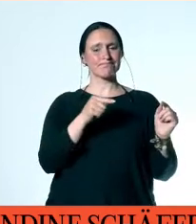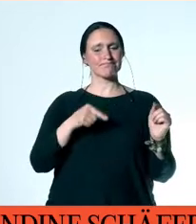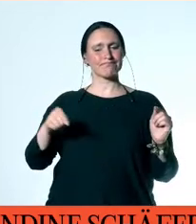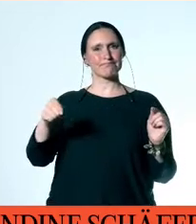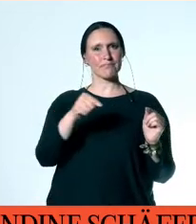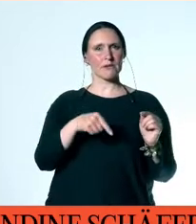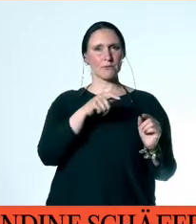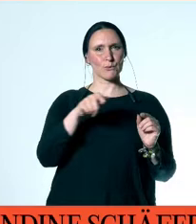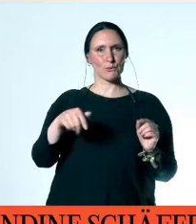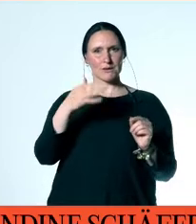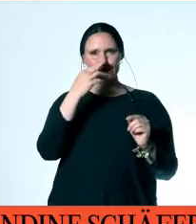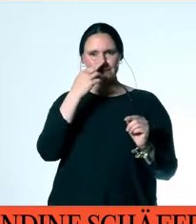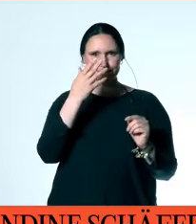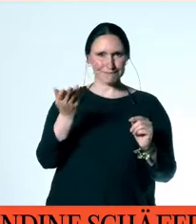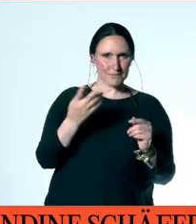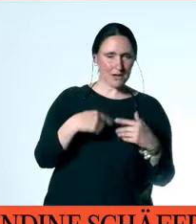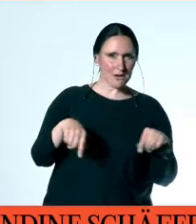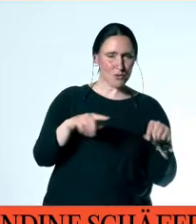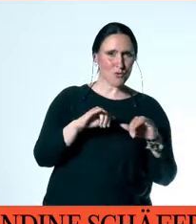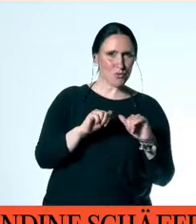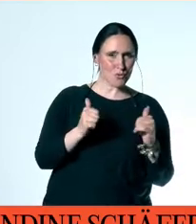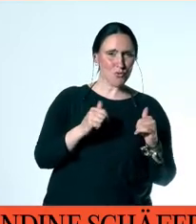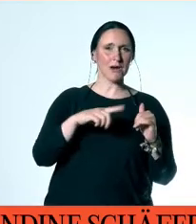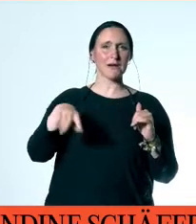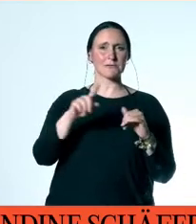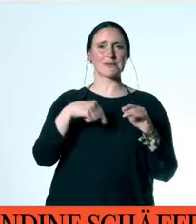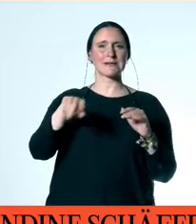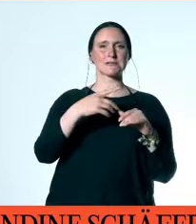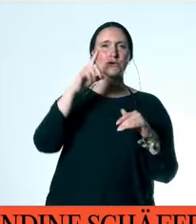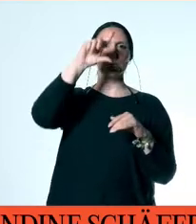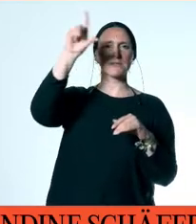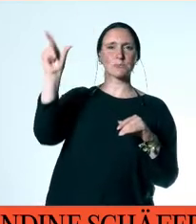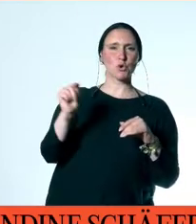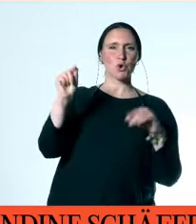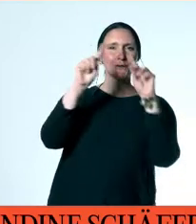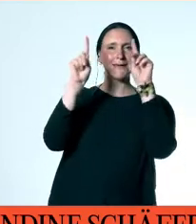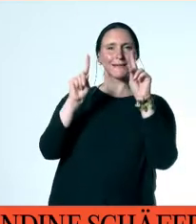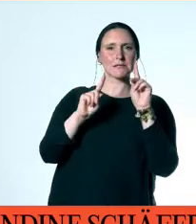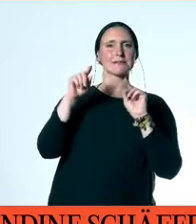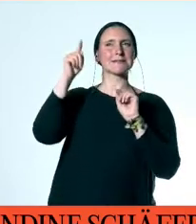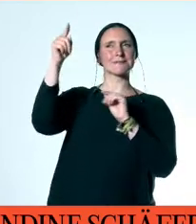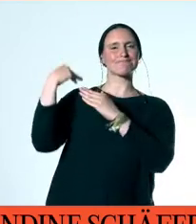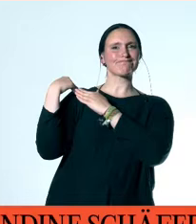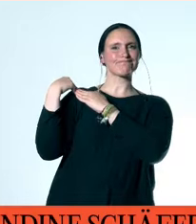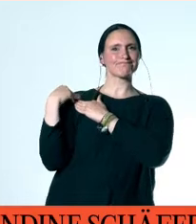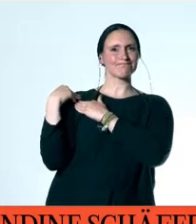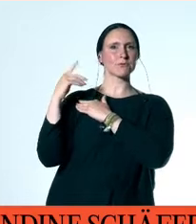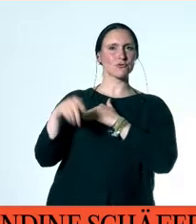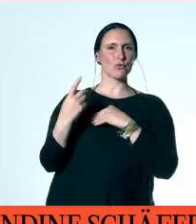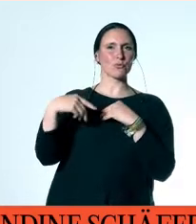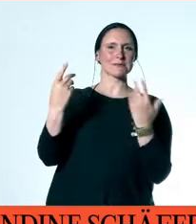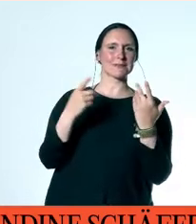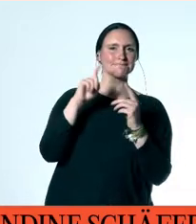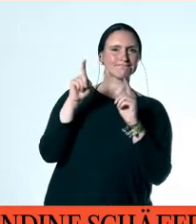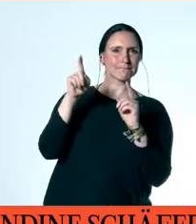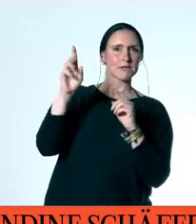We acknowledge the moon has just returned from the stars with the responses from our ancestors and made a plan for